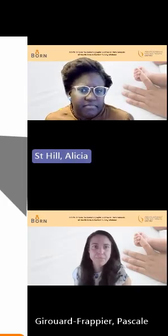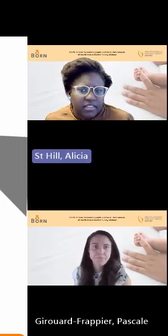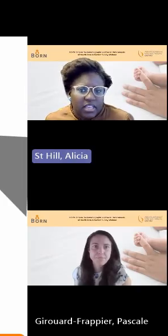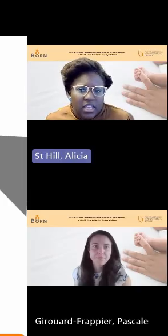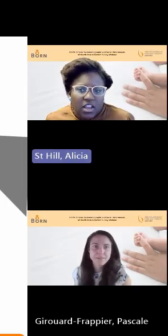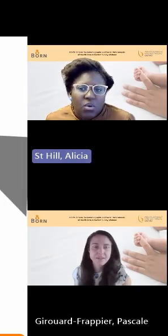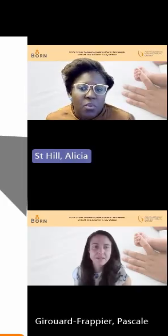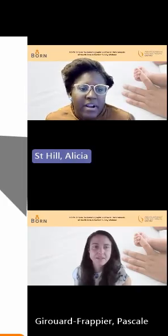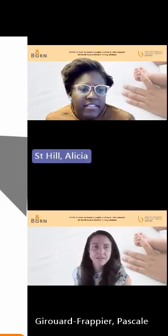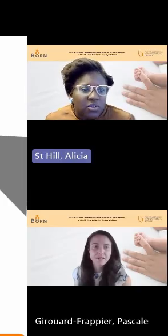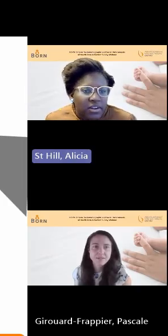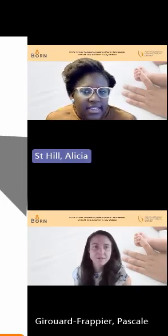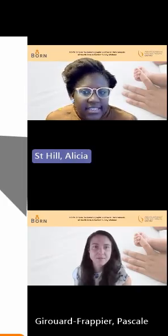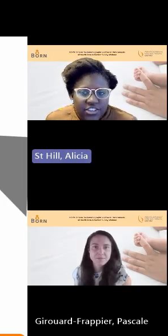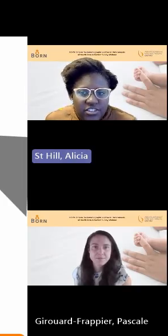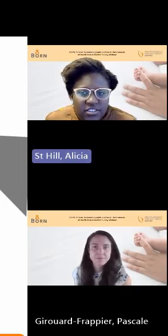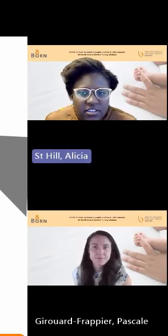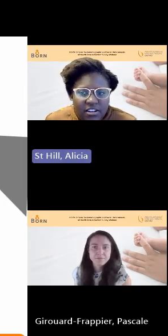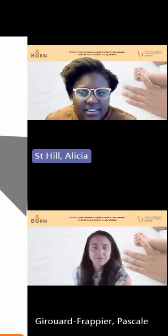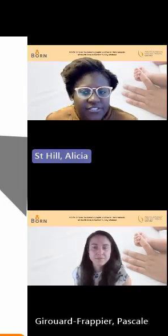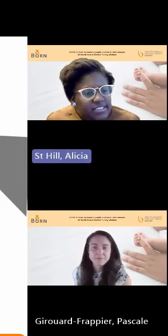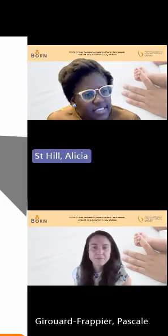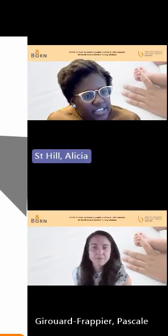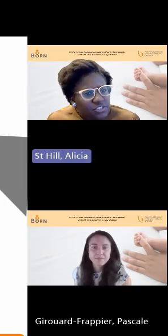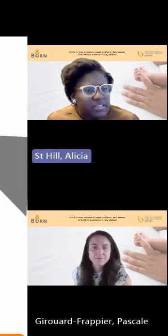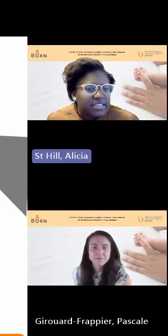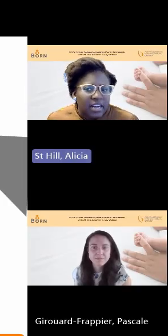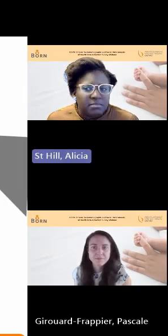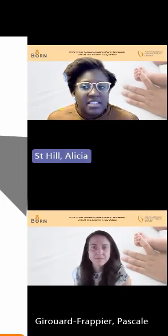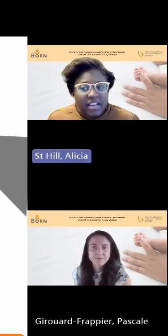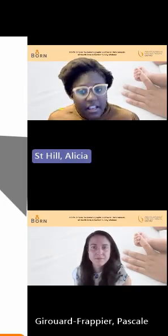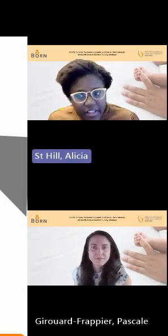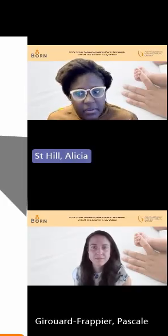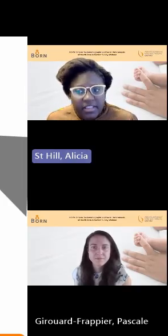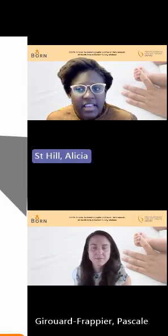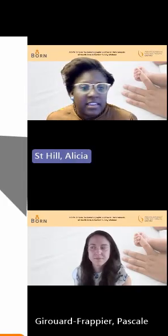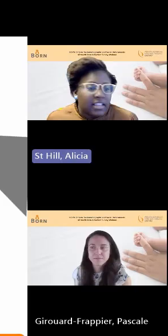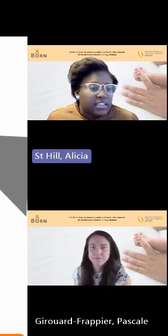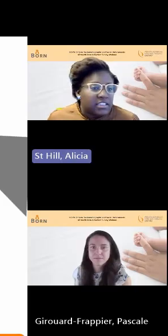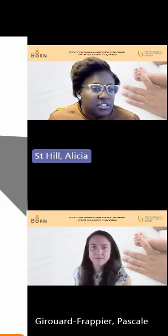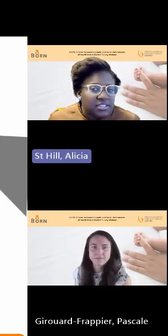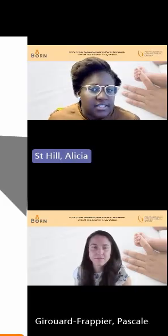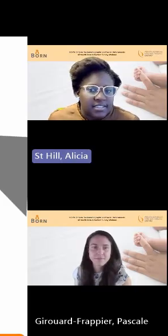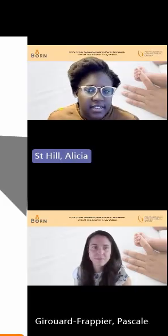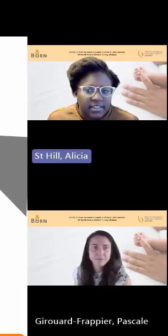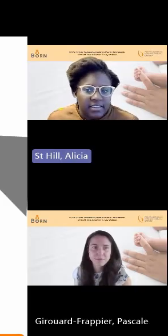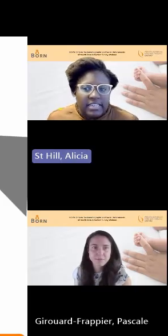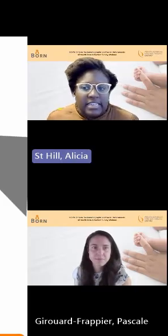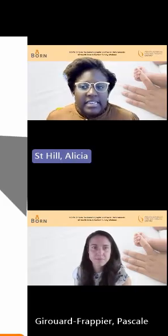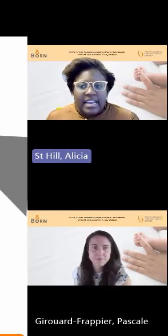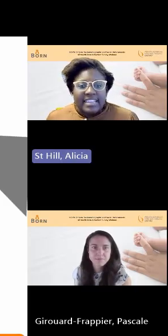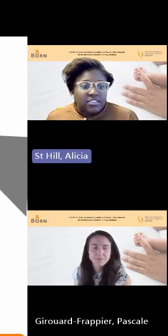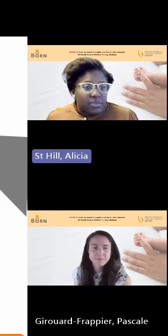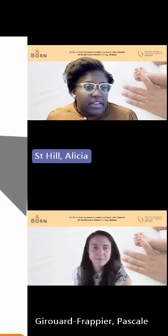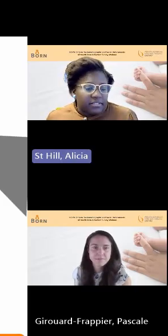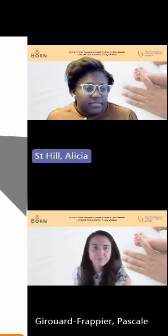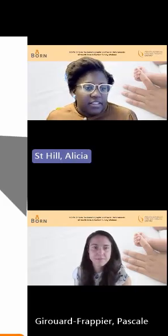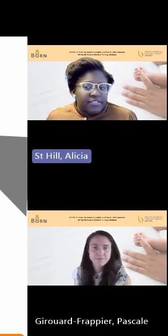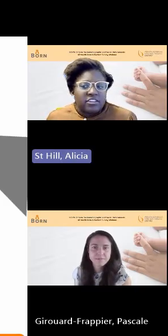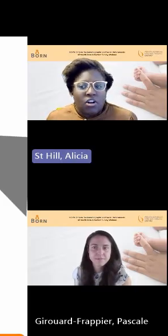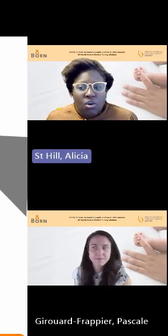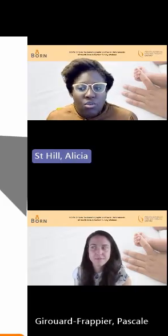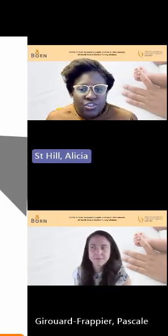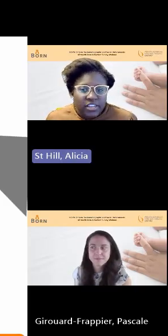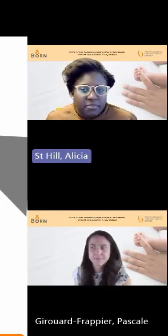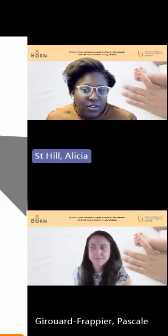truth. We're aware that organizations are at different stages when it comes to health equity and collecting and using this data. And that's great.